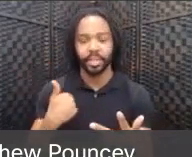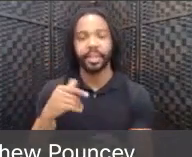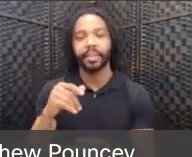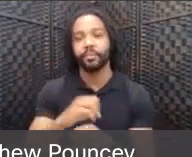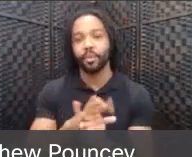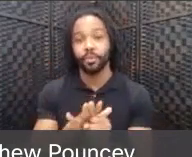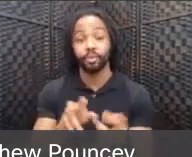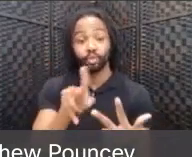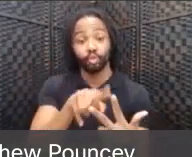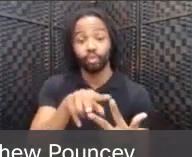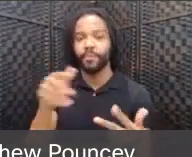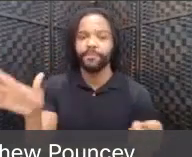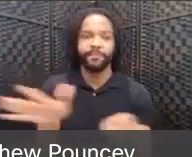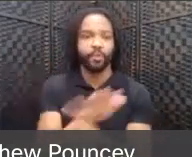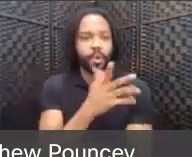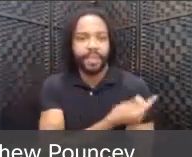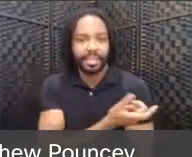vaccinated.